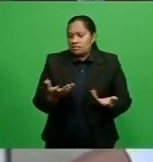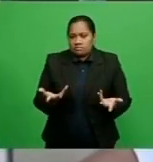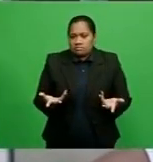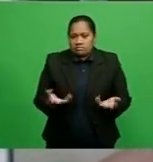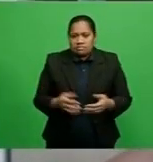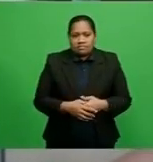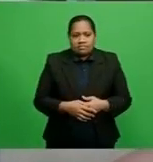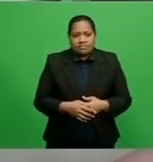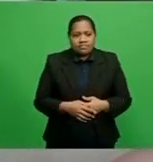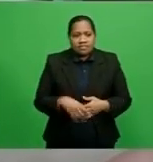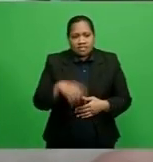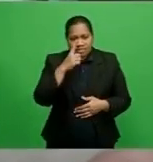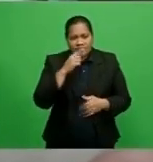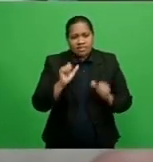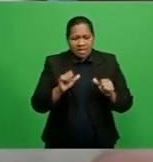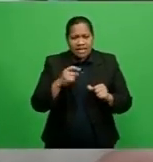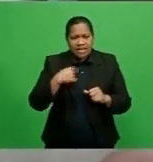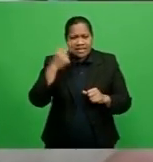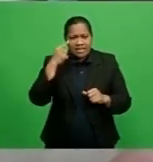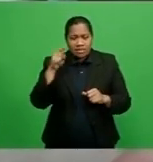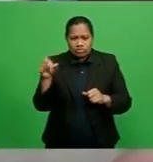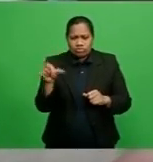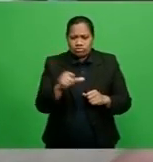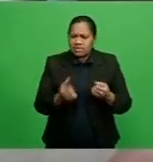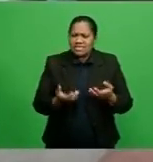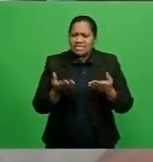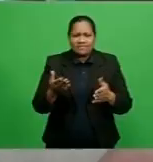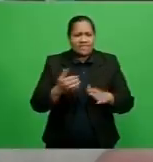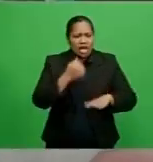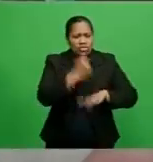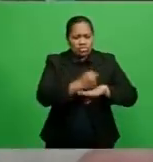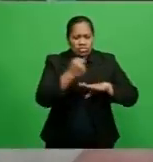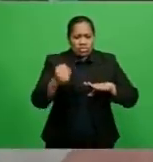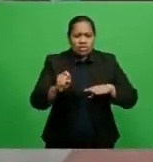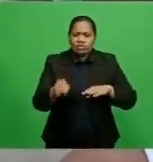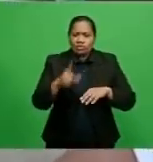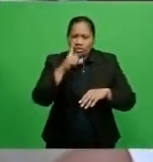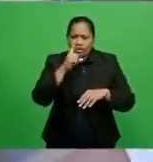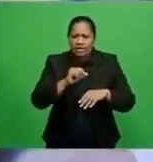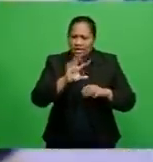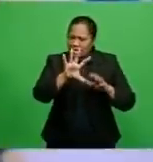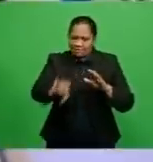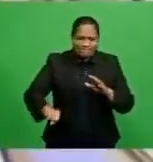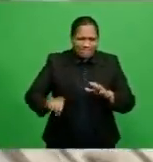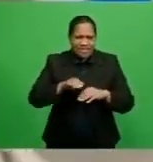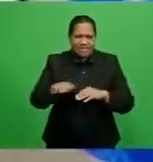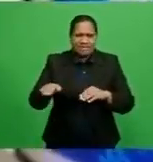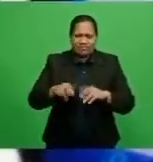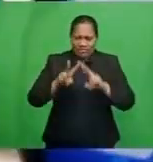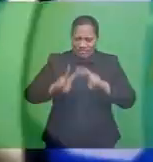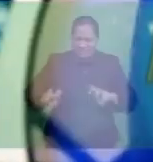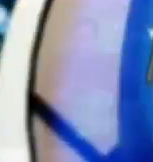against people like that, so I reckon they should be given some type of authority to prosecute them or at least investigate them.